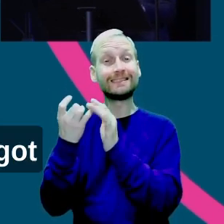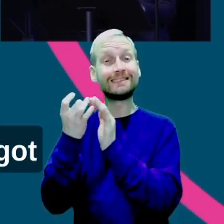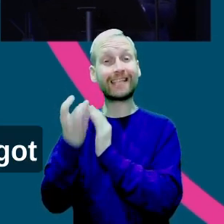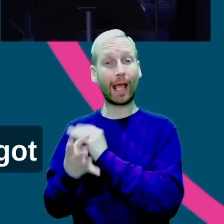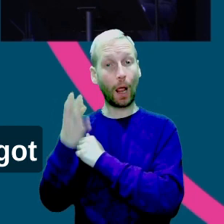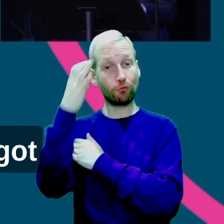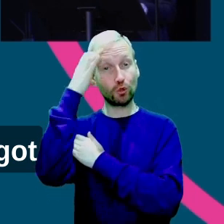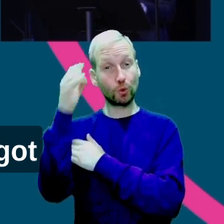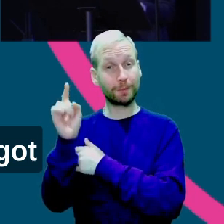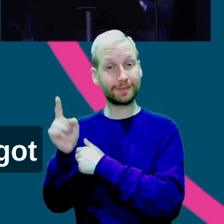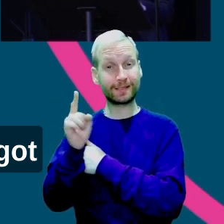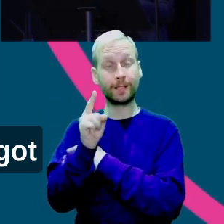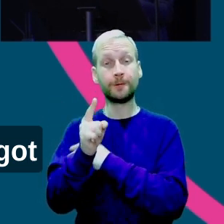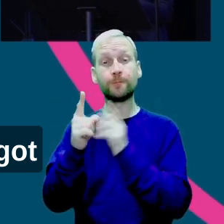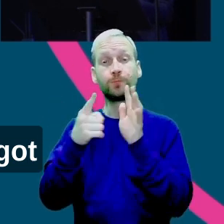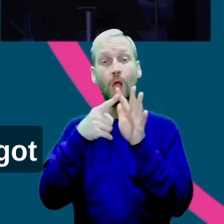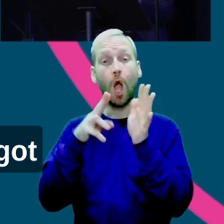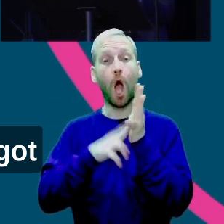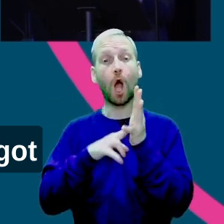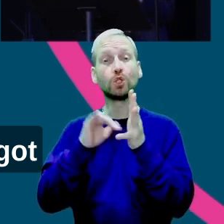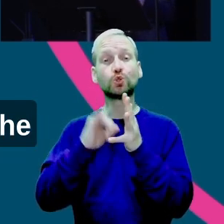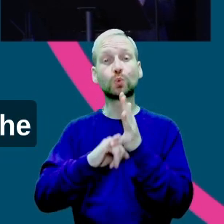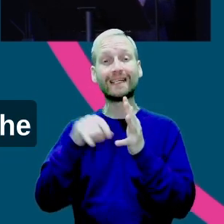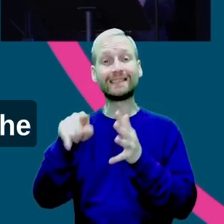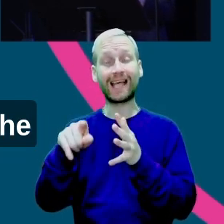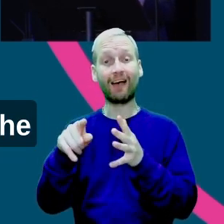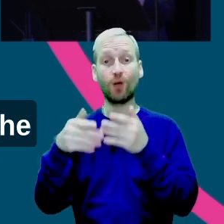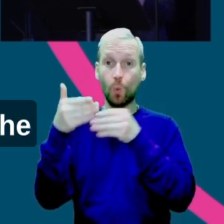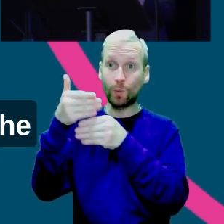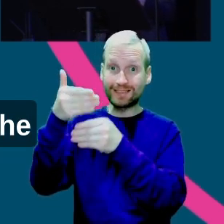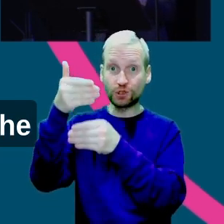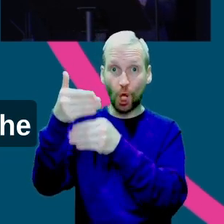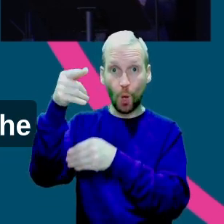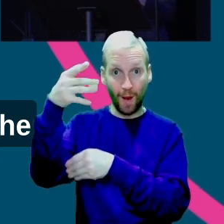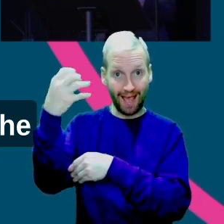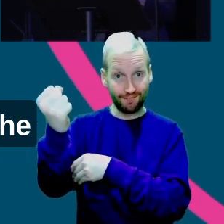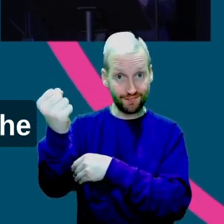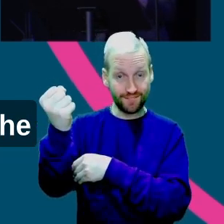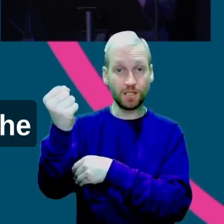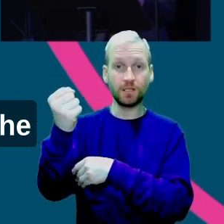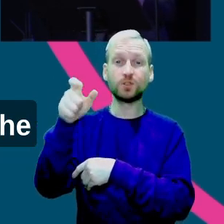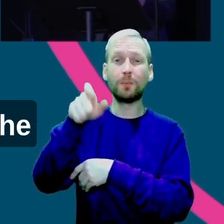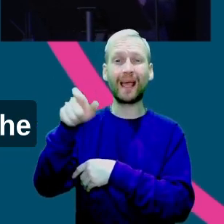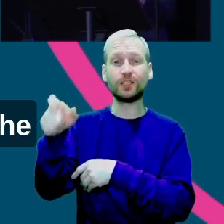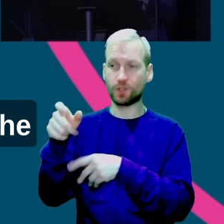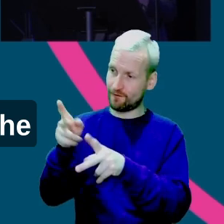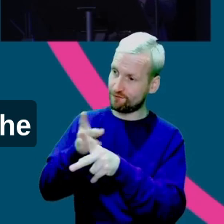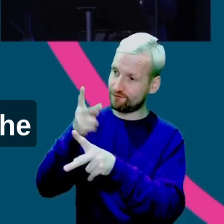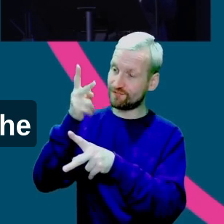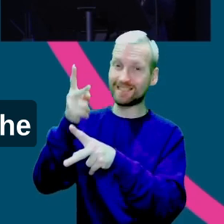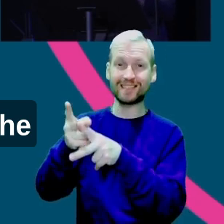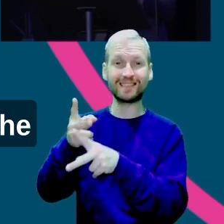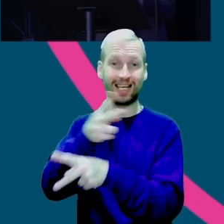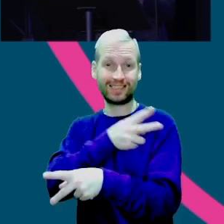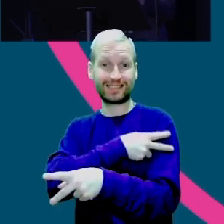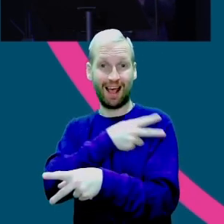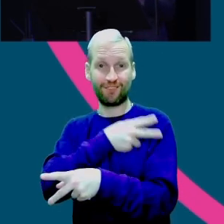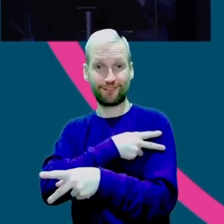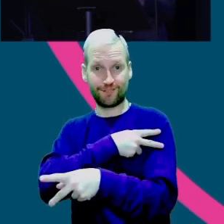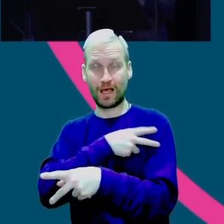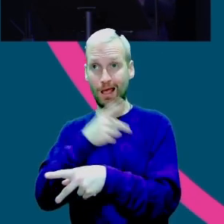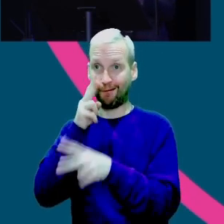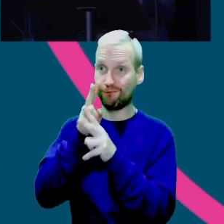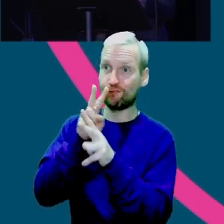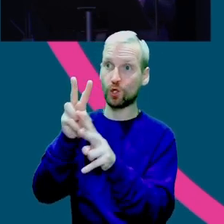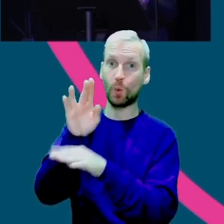you'll see that they're all en-suite rooms, and they've all got windows, so that patients and their visitors and the staff have